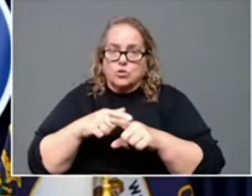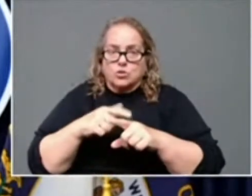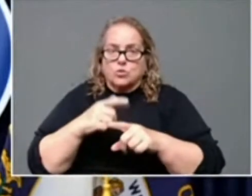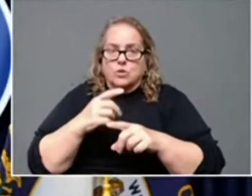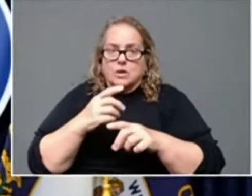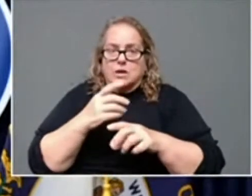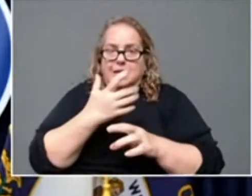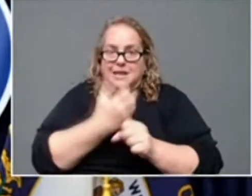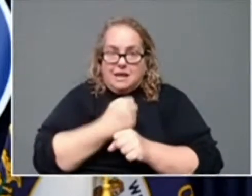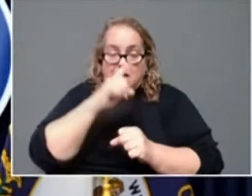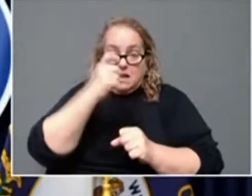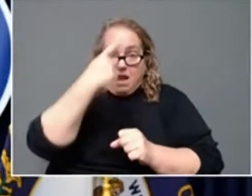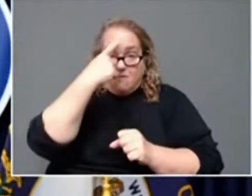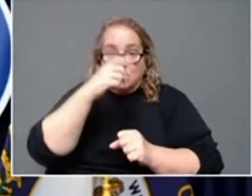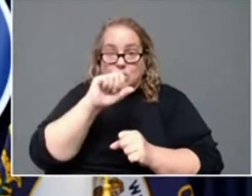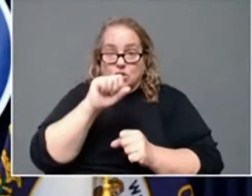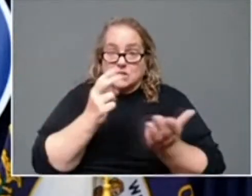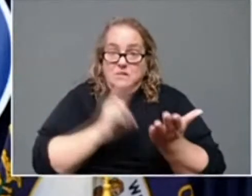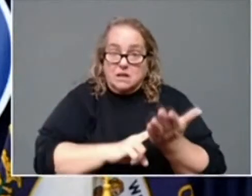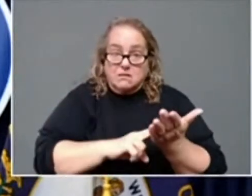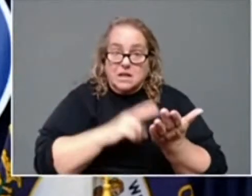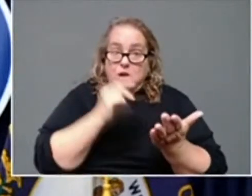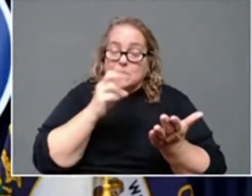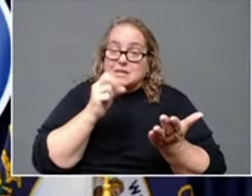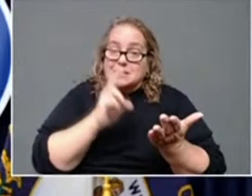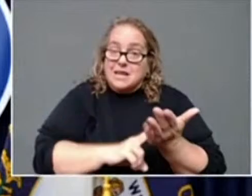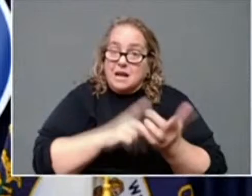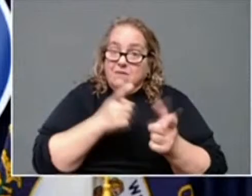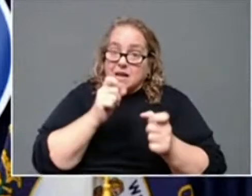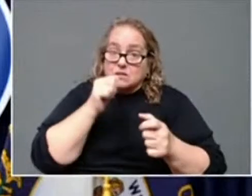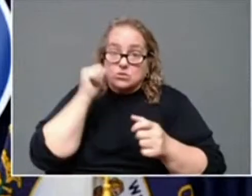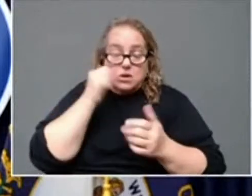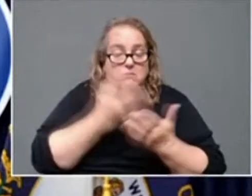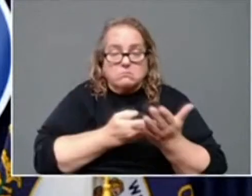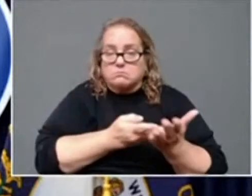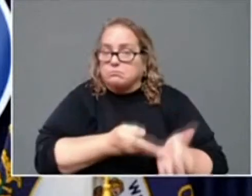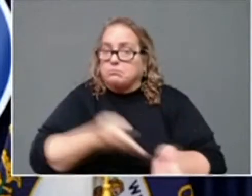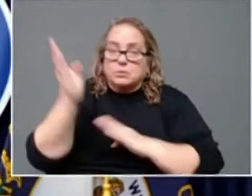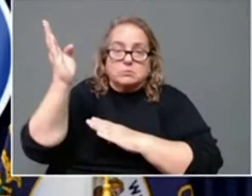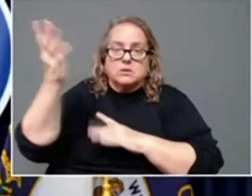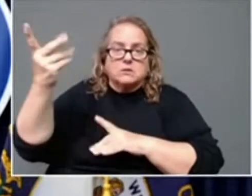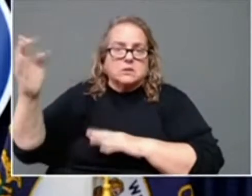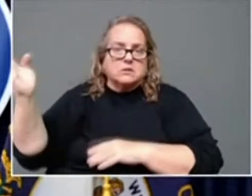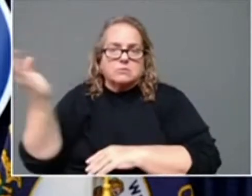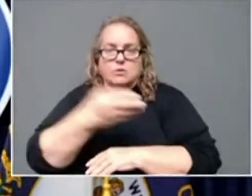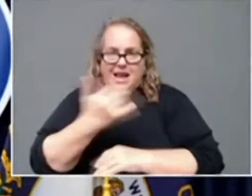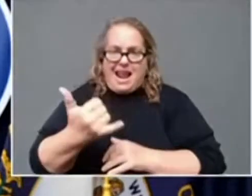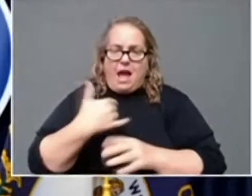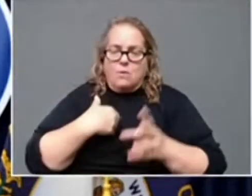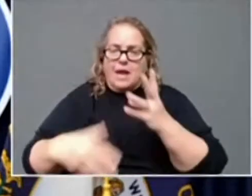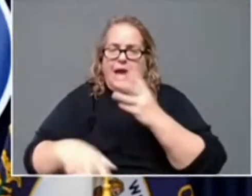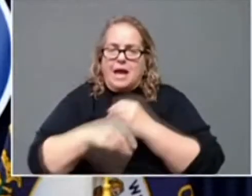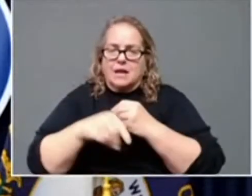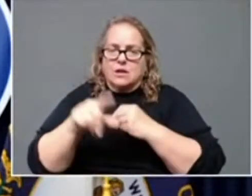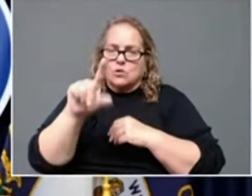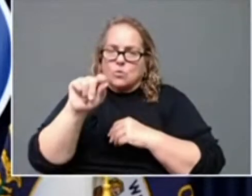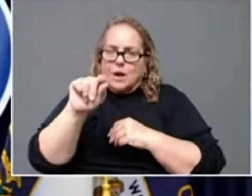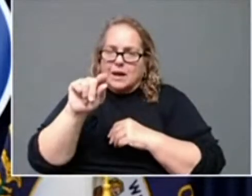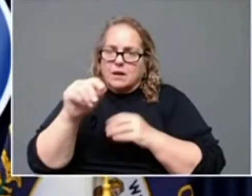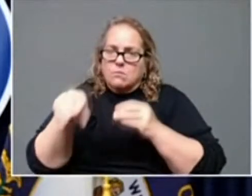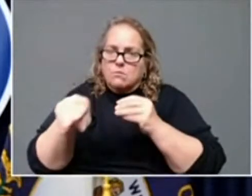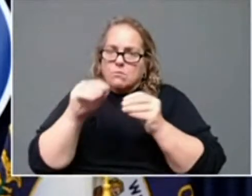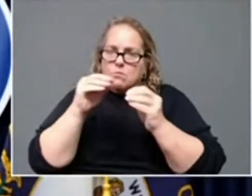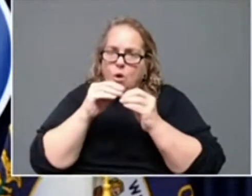to go up there. It was signed very quickly yesterday, and now we've added on 20 additional counties. Again, I want to manage